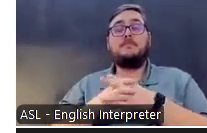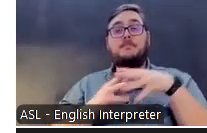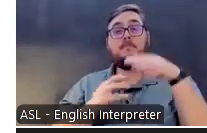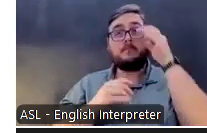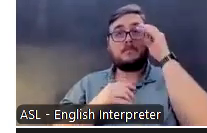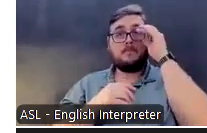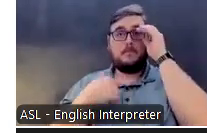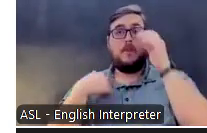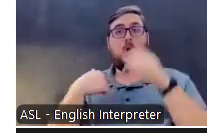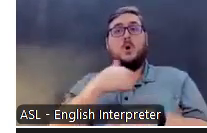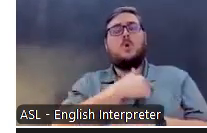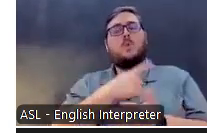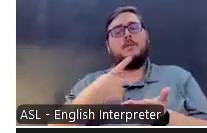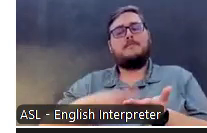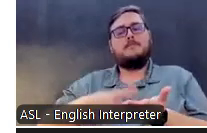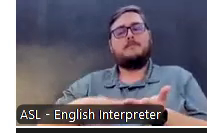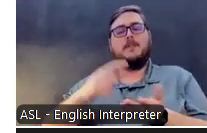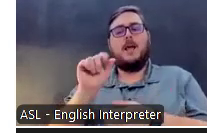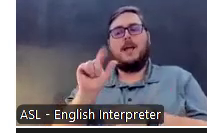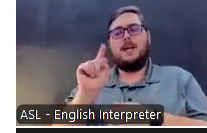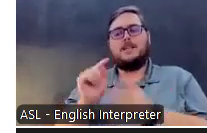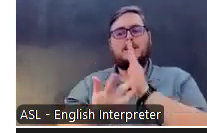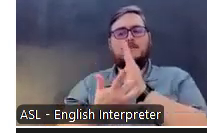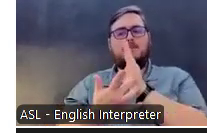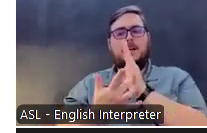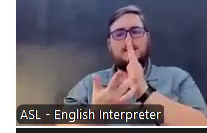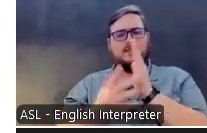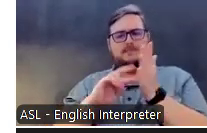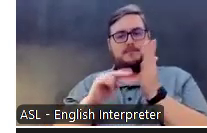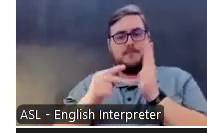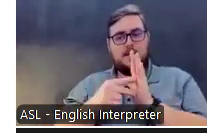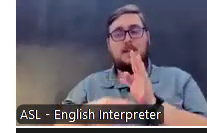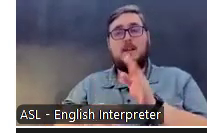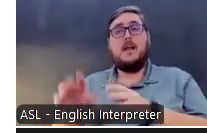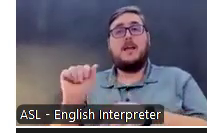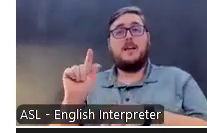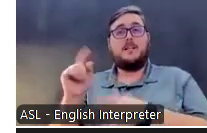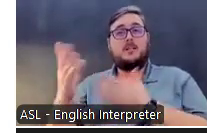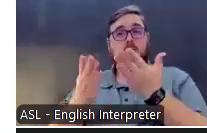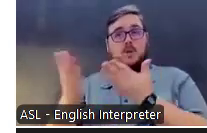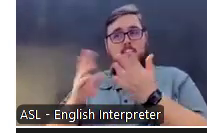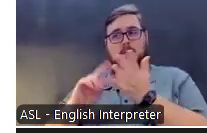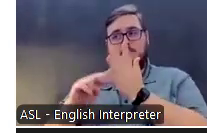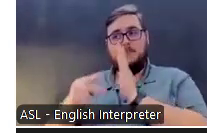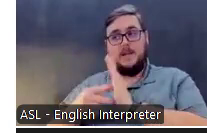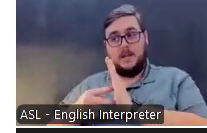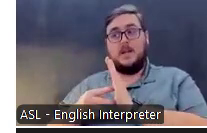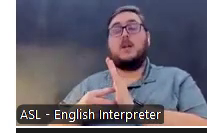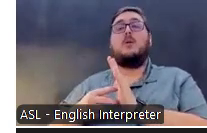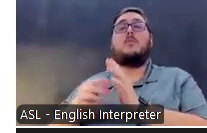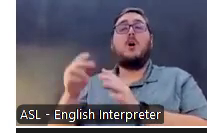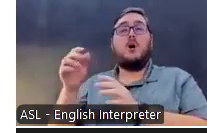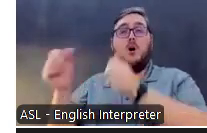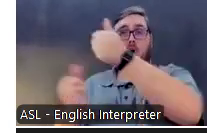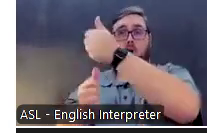We've talked about what AT devices are and what AT services are under IDEA. So now we're going to move